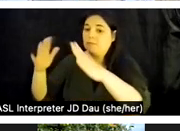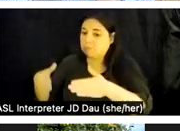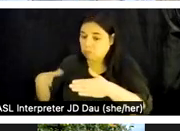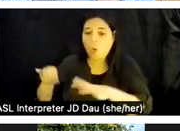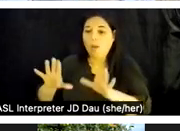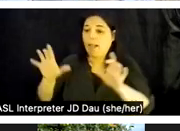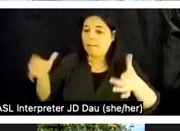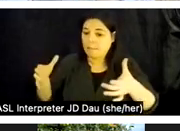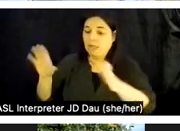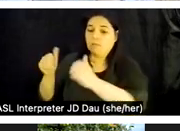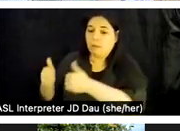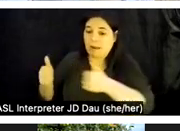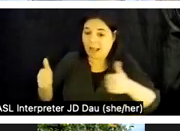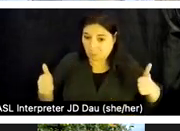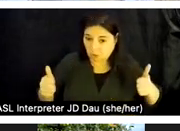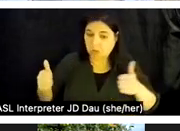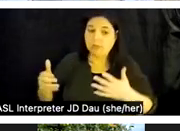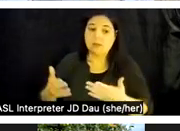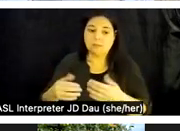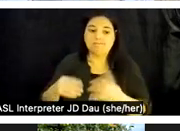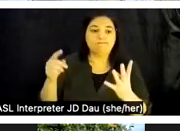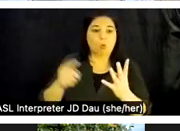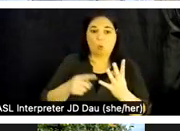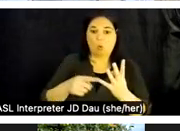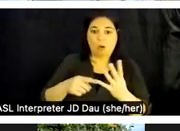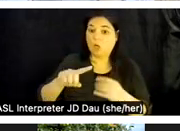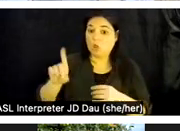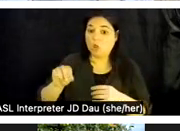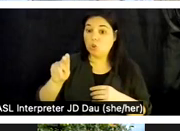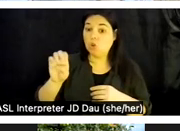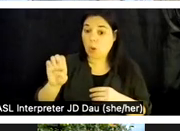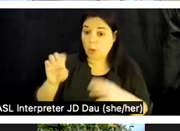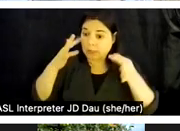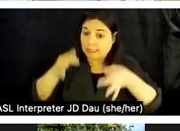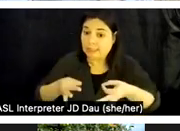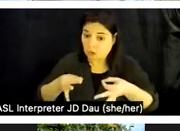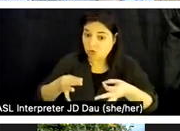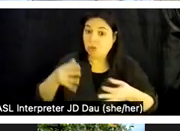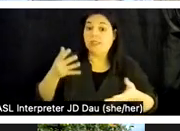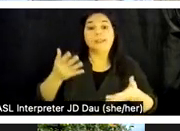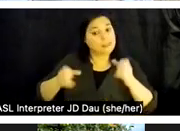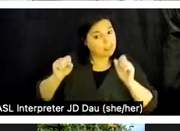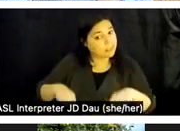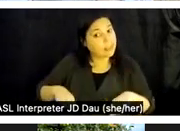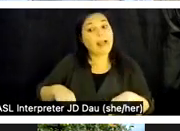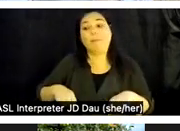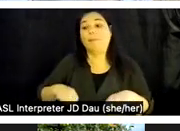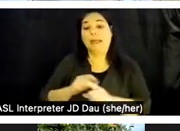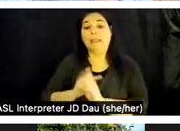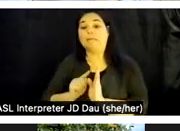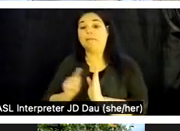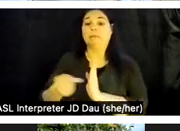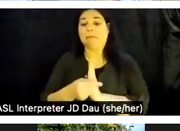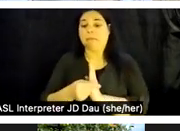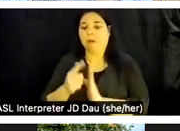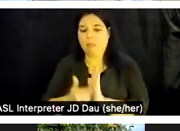neighborhoods. Certain zoning decisions might also run afoul of the Fair Housing Act.